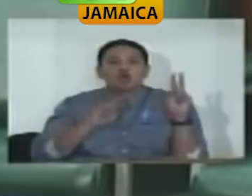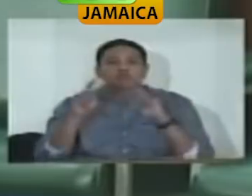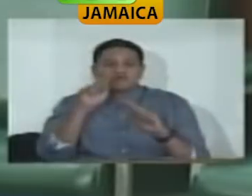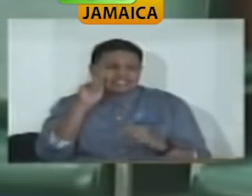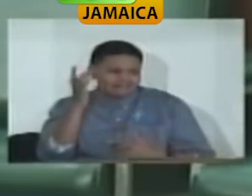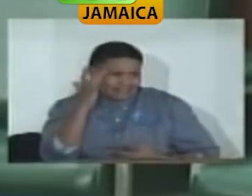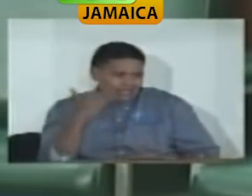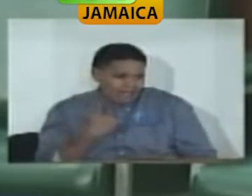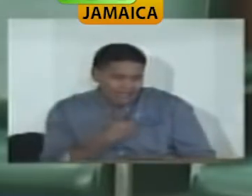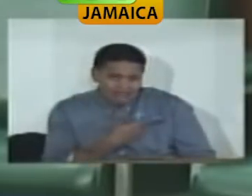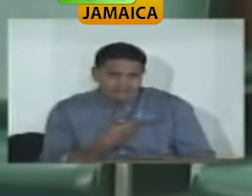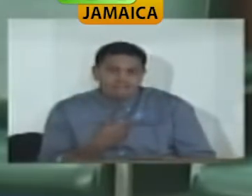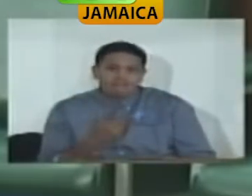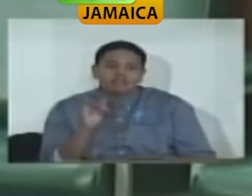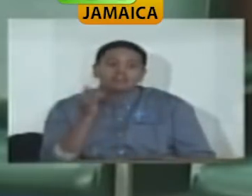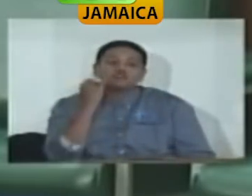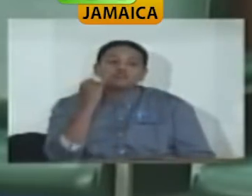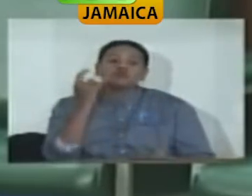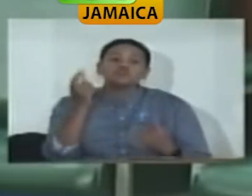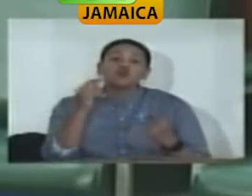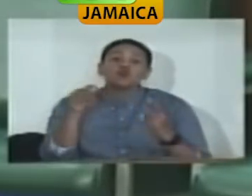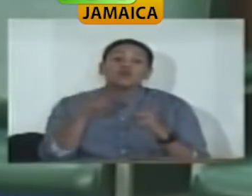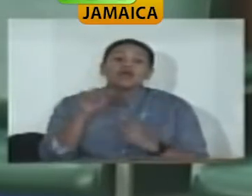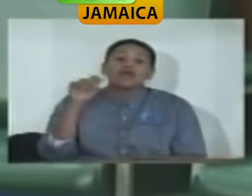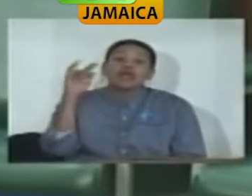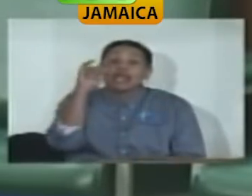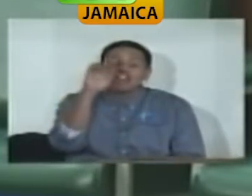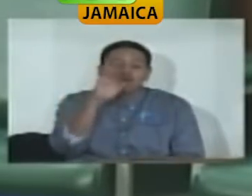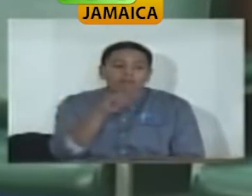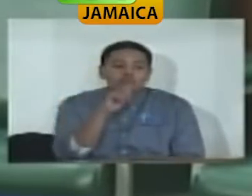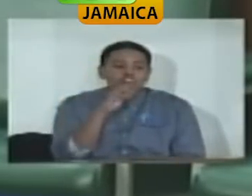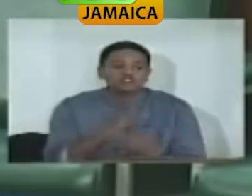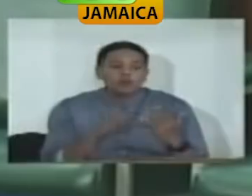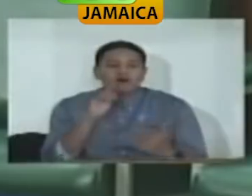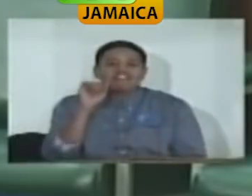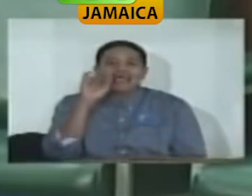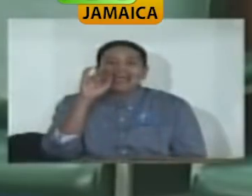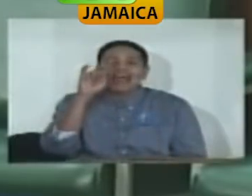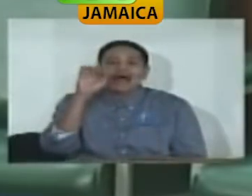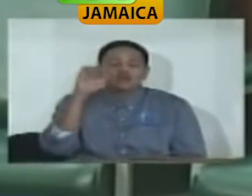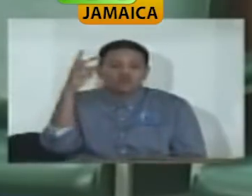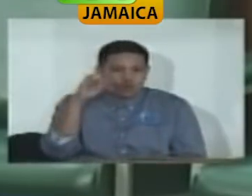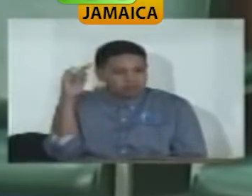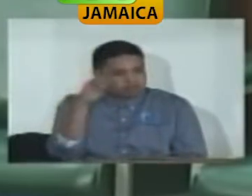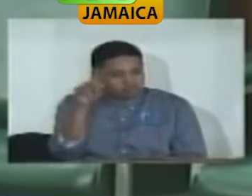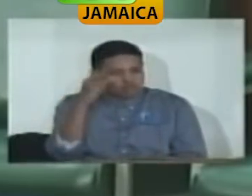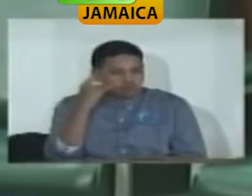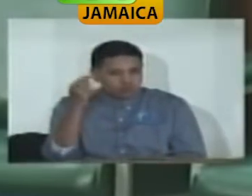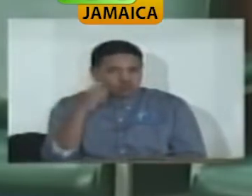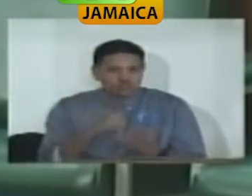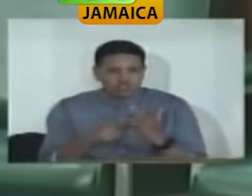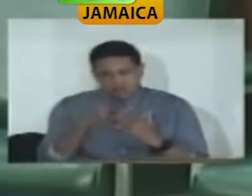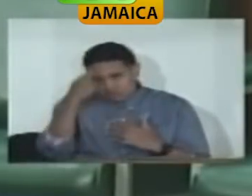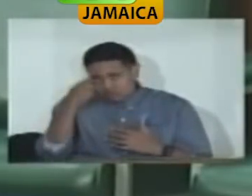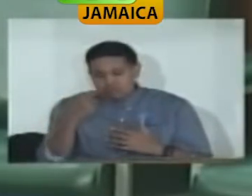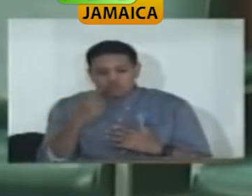symptoms. Now, that is supposed to be done on the aircraft by some of the airlines coming in. That's part of their protocol. Some of them walk